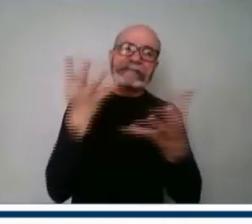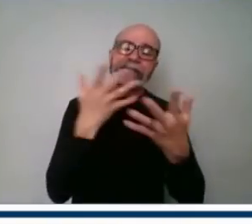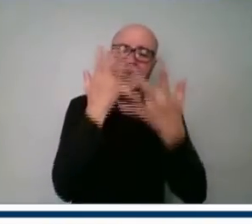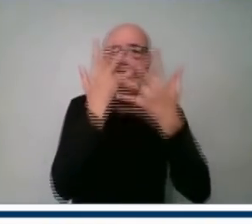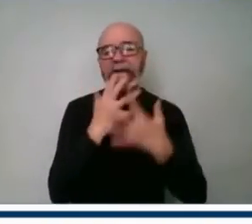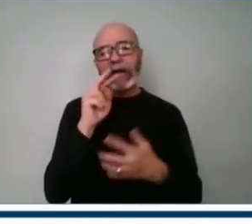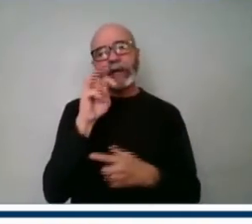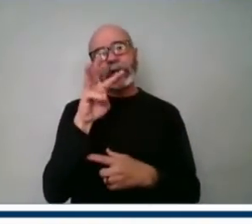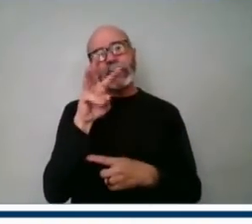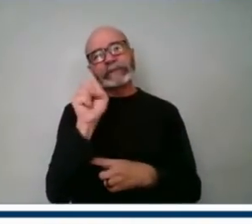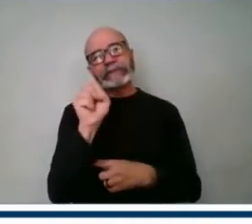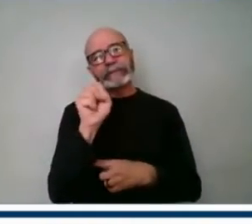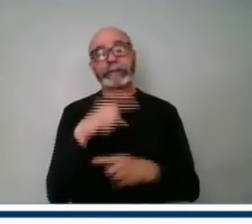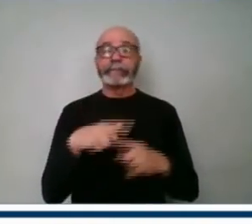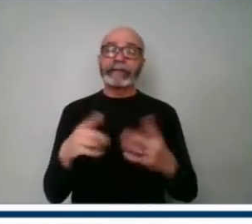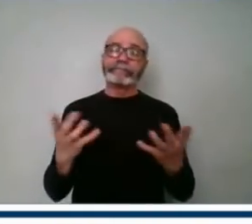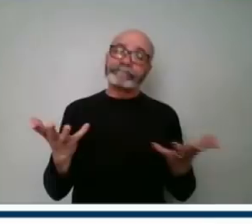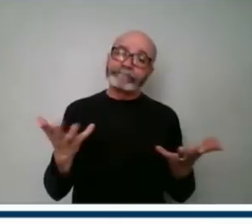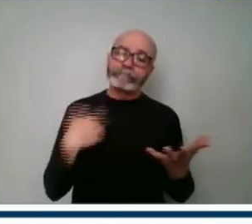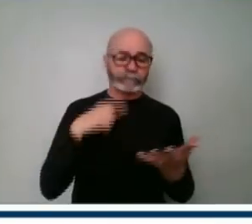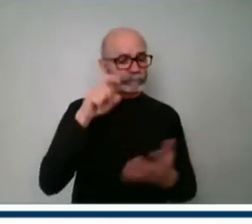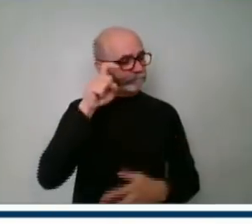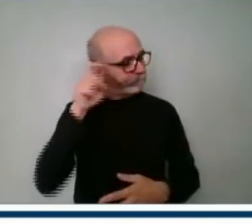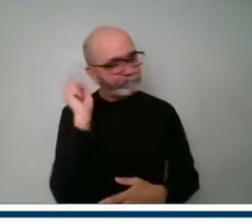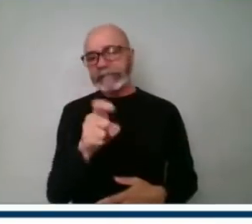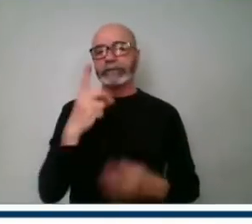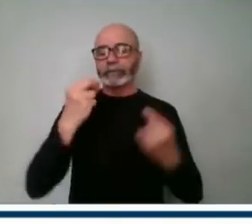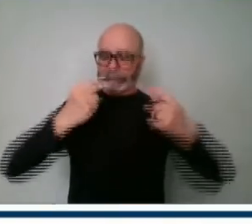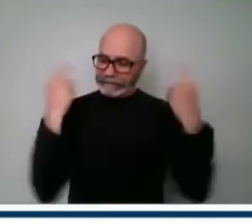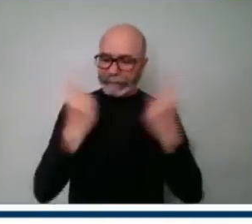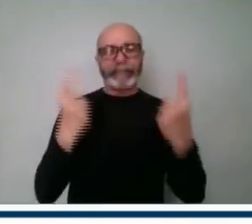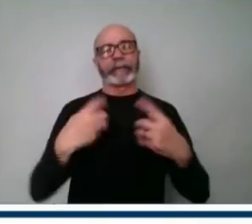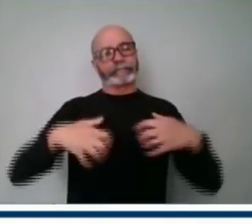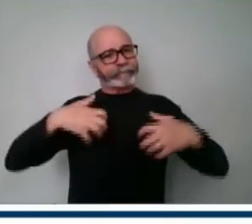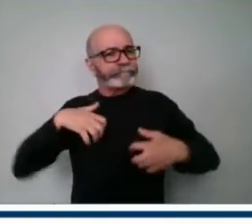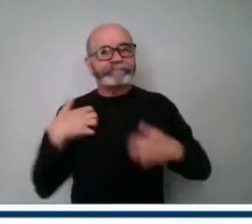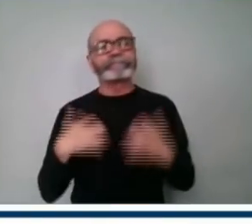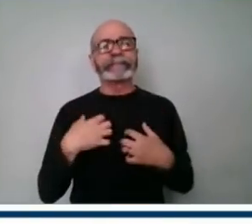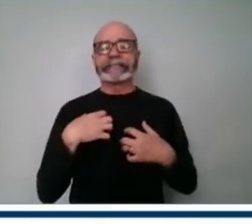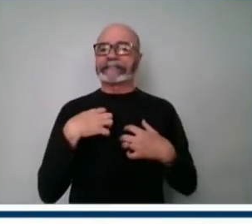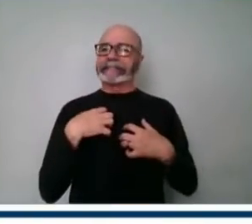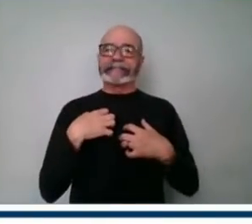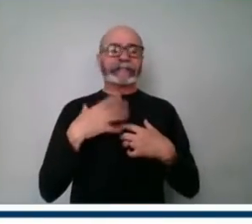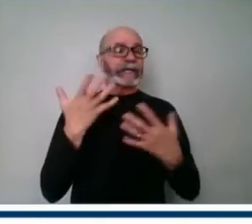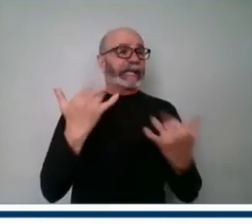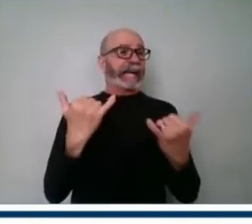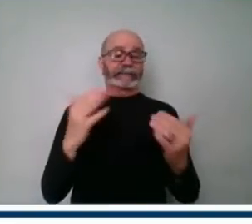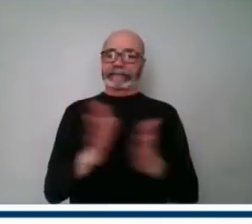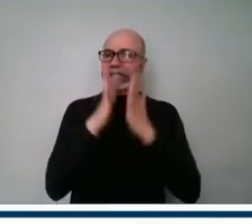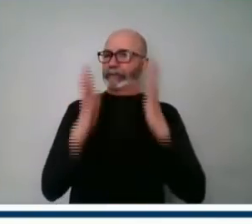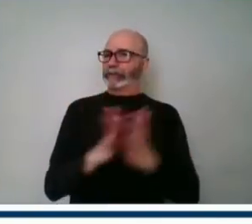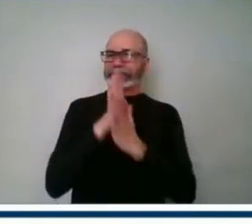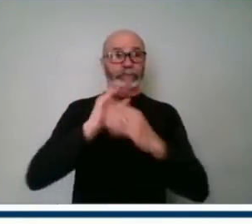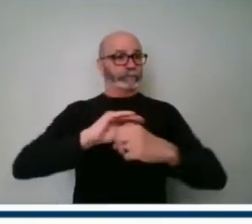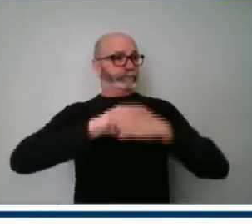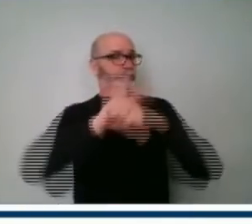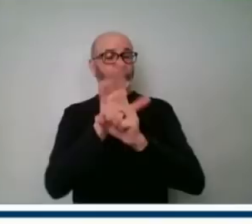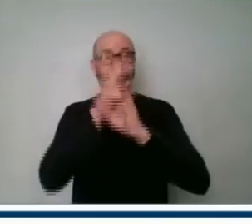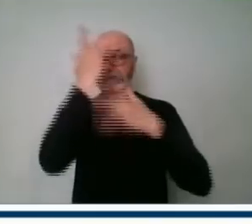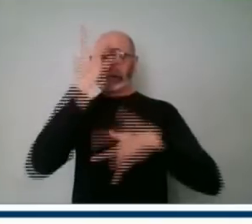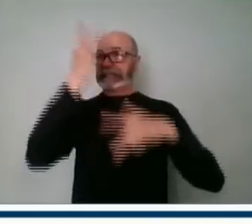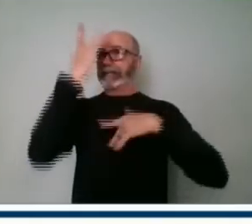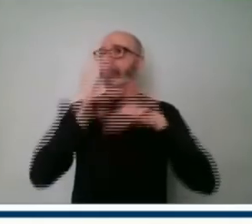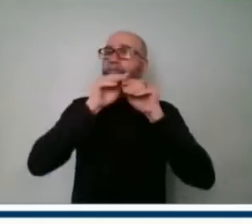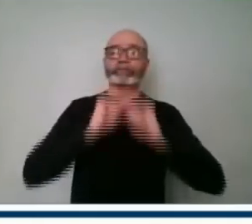be vigilant with this serious disease, COVID-19. Now for the case update. 3 new cases